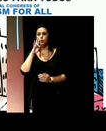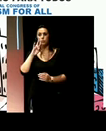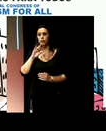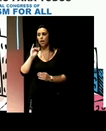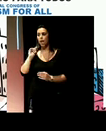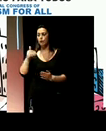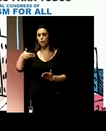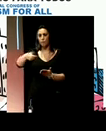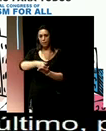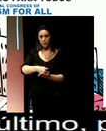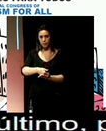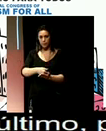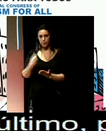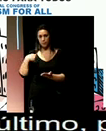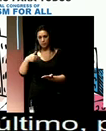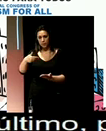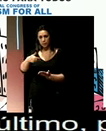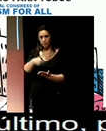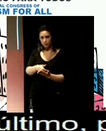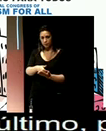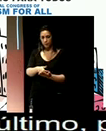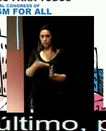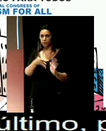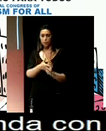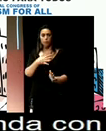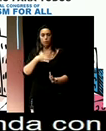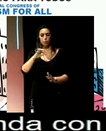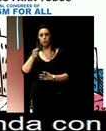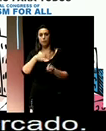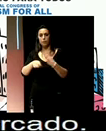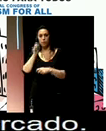growth if barriers can be removed.